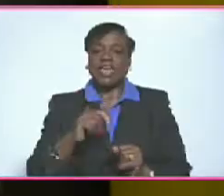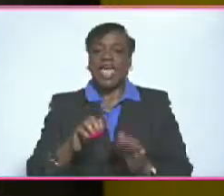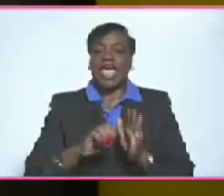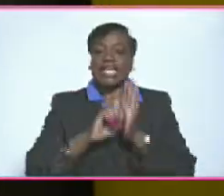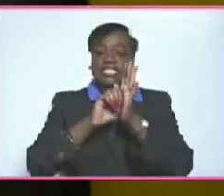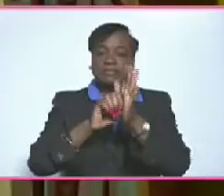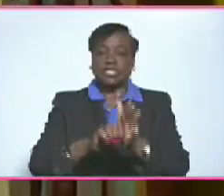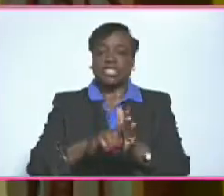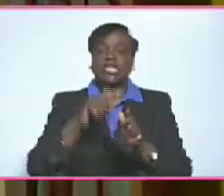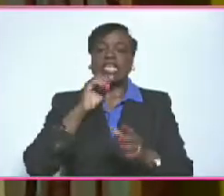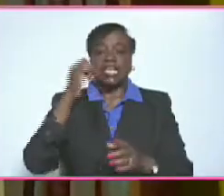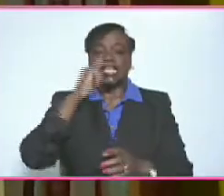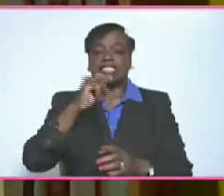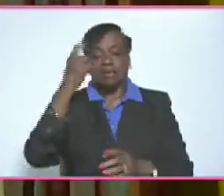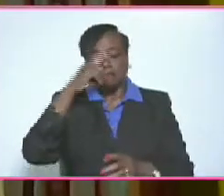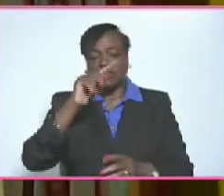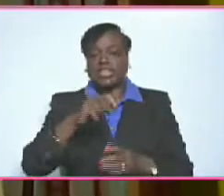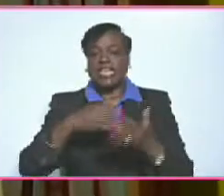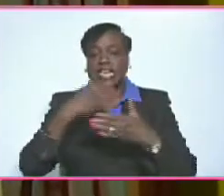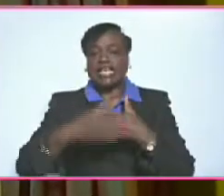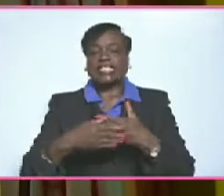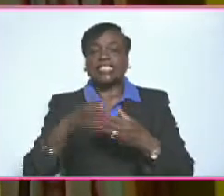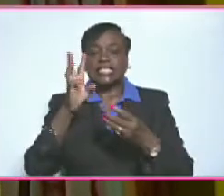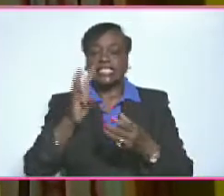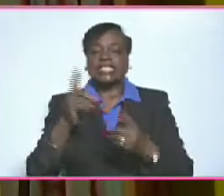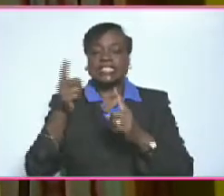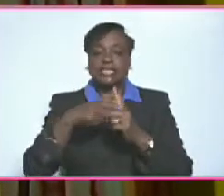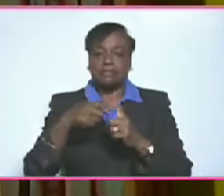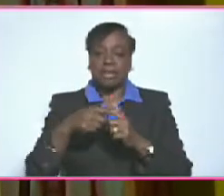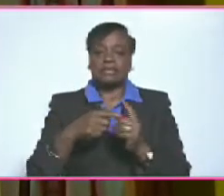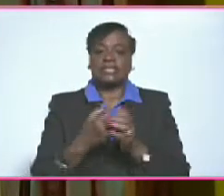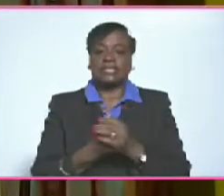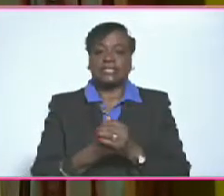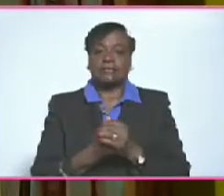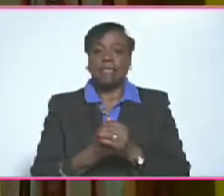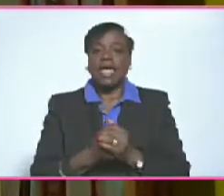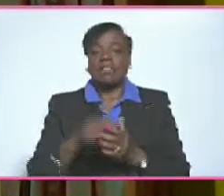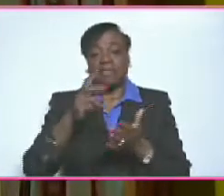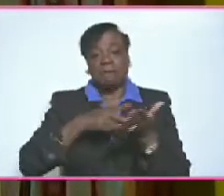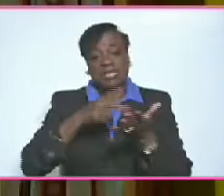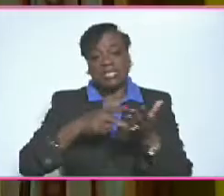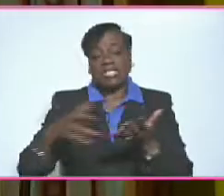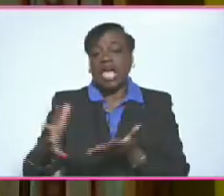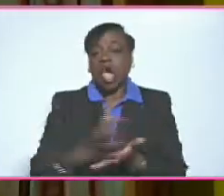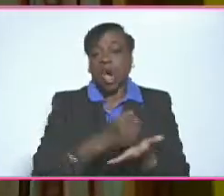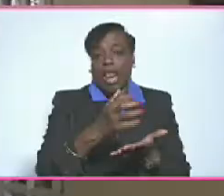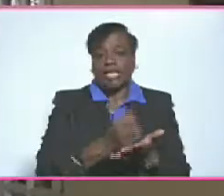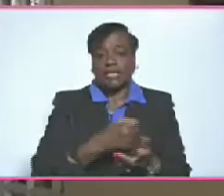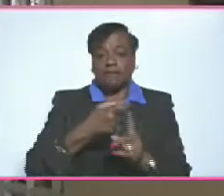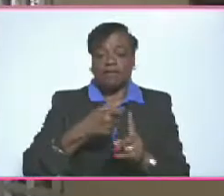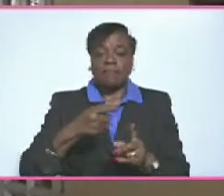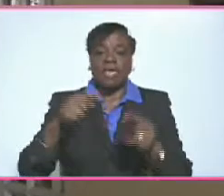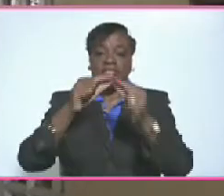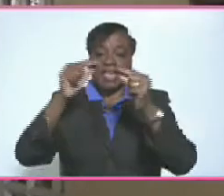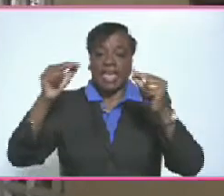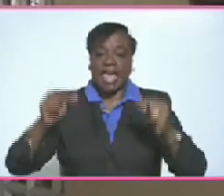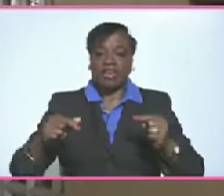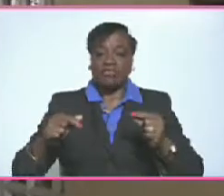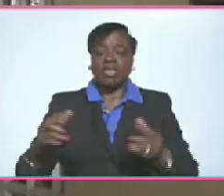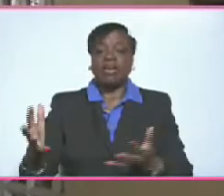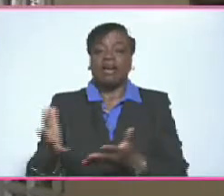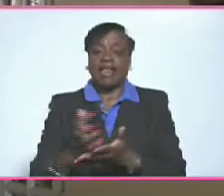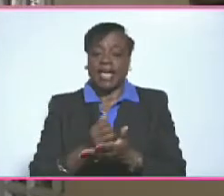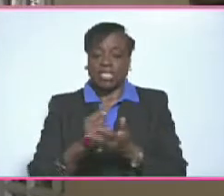next 6 months and the pieces have been selected from the gallery's collection. But she talks about why anyone and everyone should visit